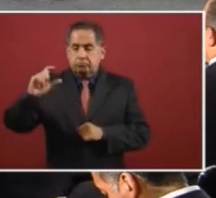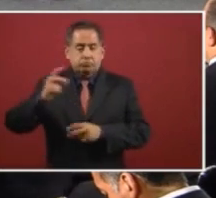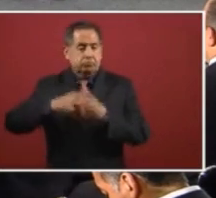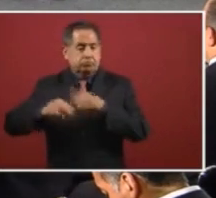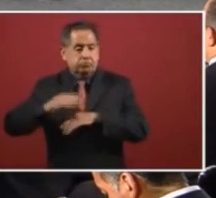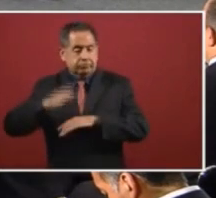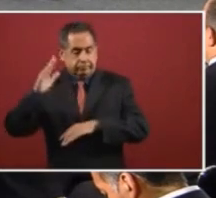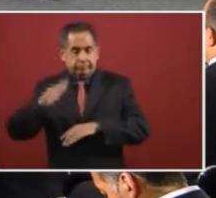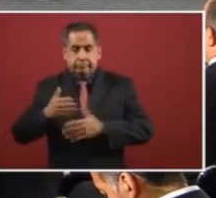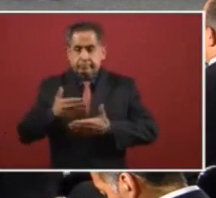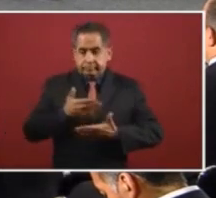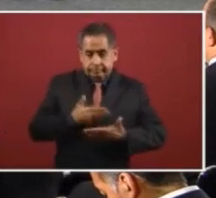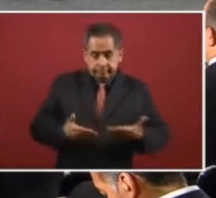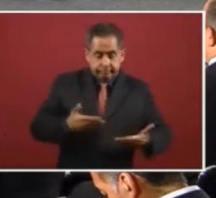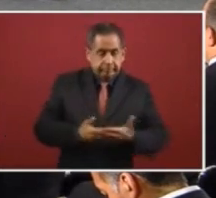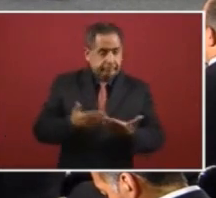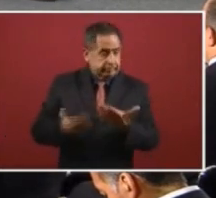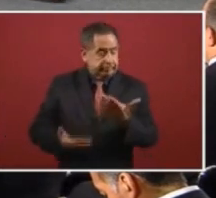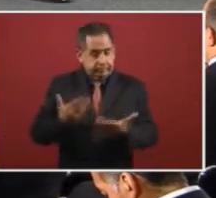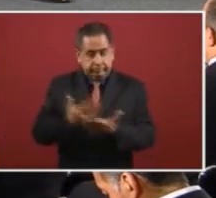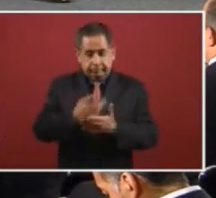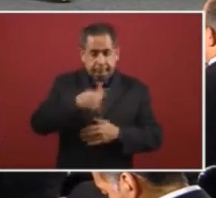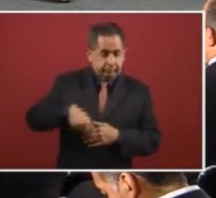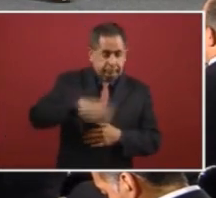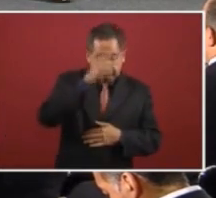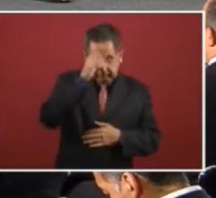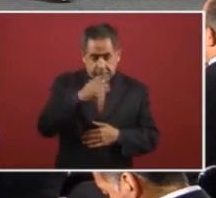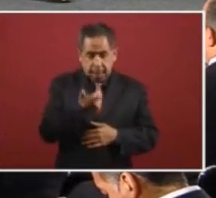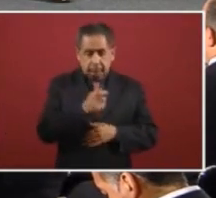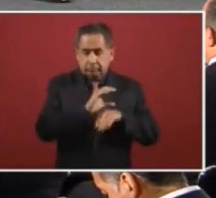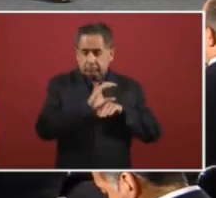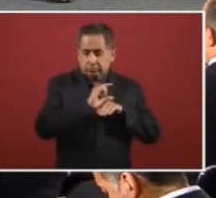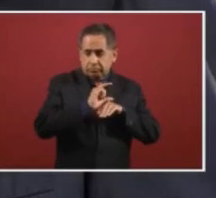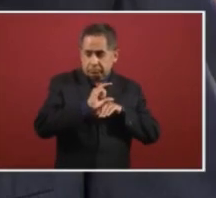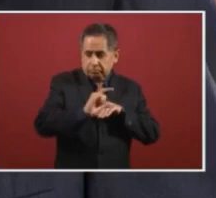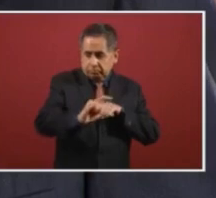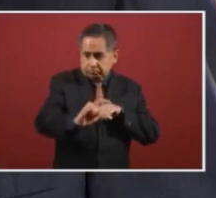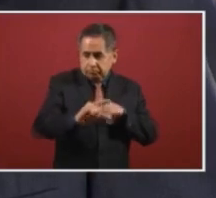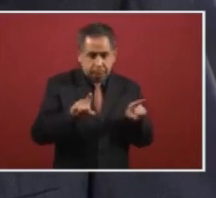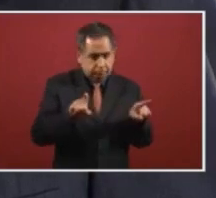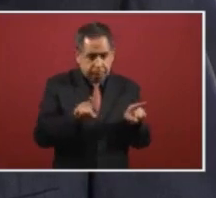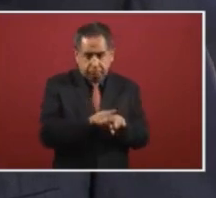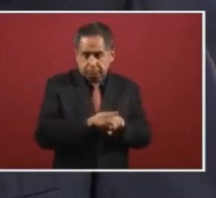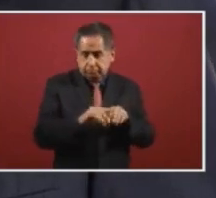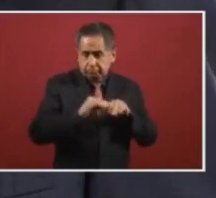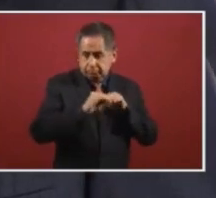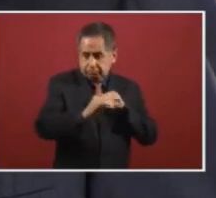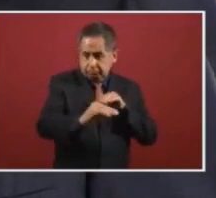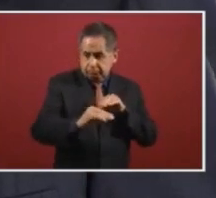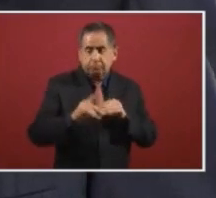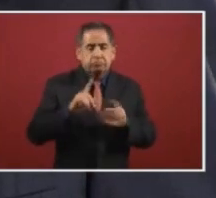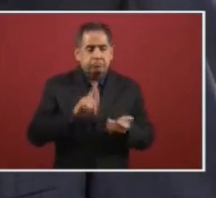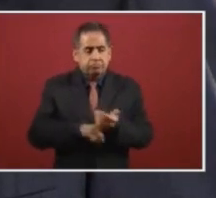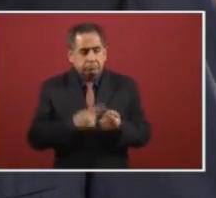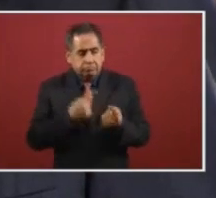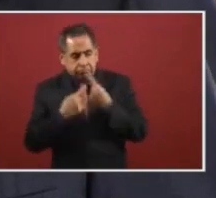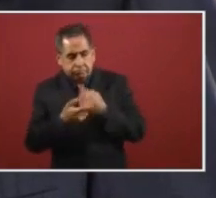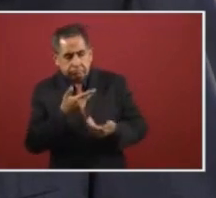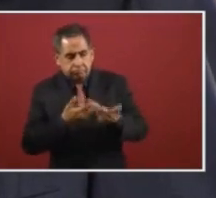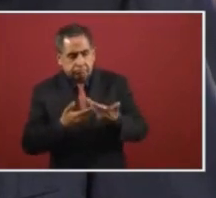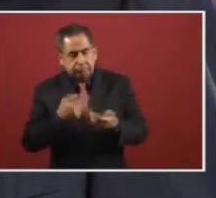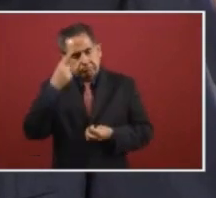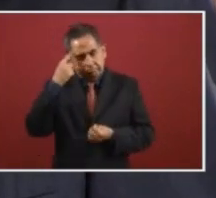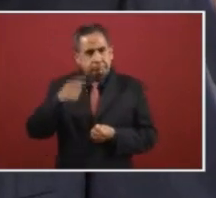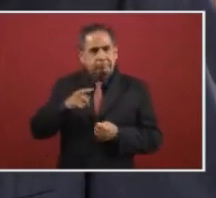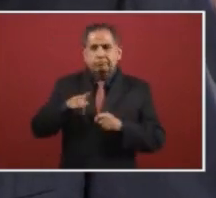growing payment. And the new agreement, it's even payment plan. This means that we